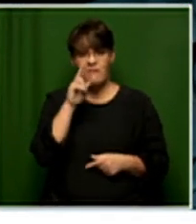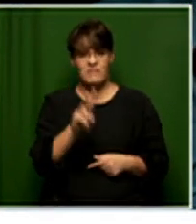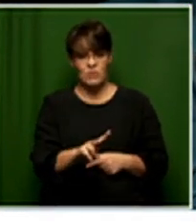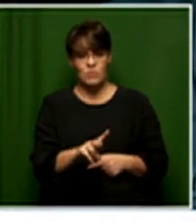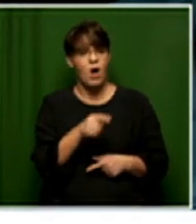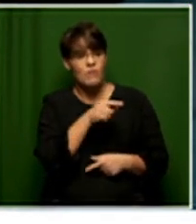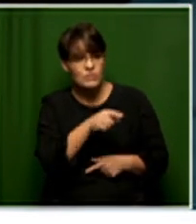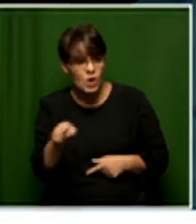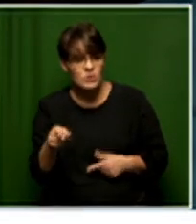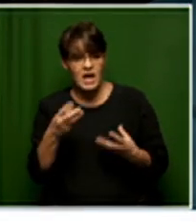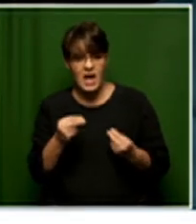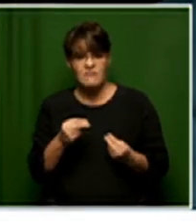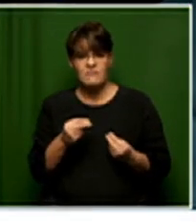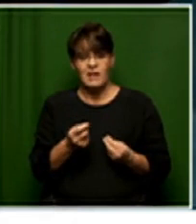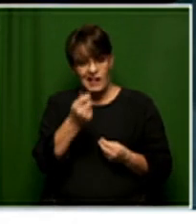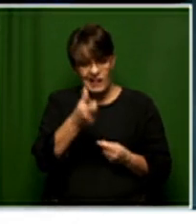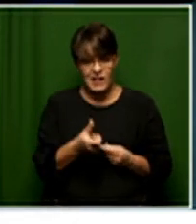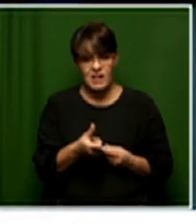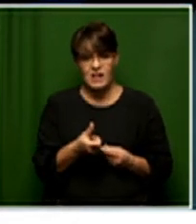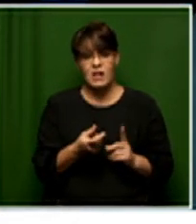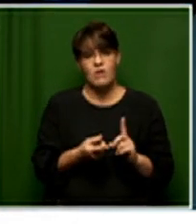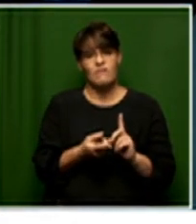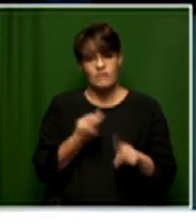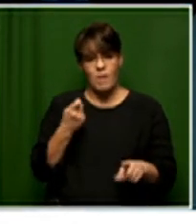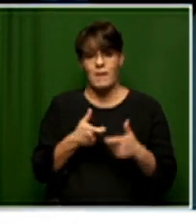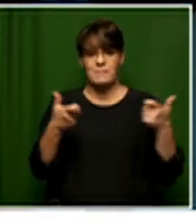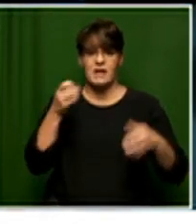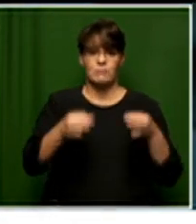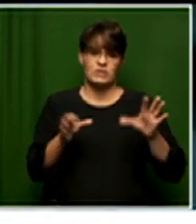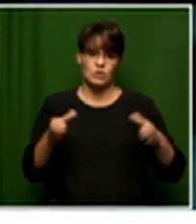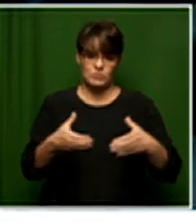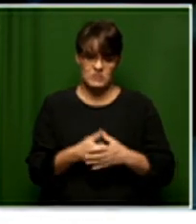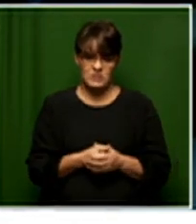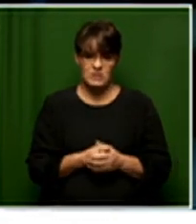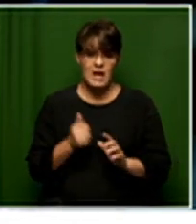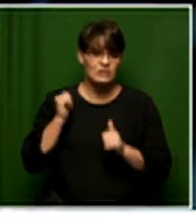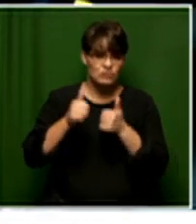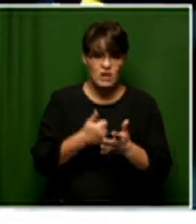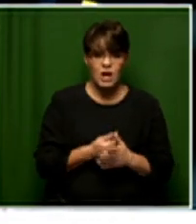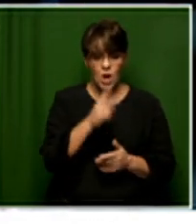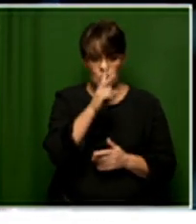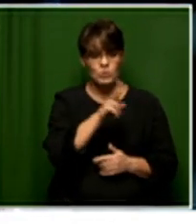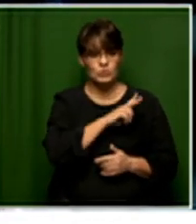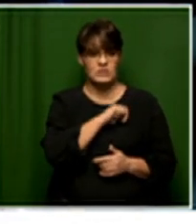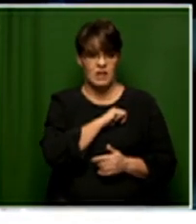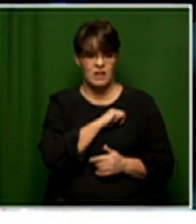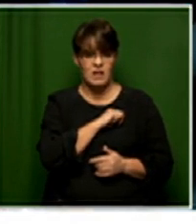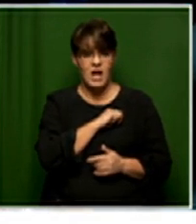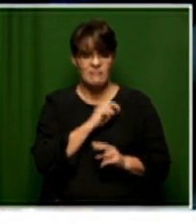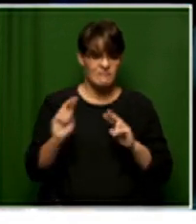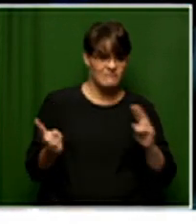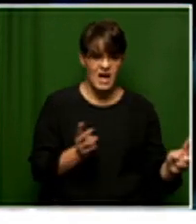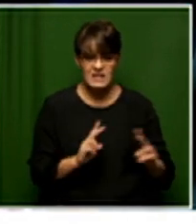there are those that will actually get a little bit from the bigger parties. Traditionally, looking at the history of KwaZulu-Natal insofar as